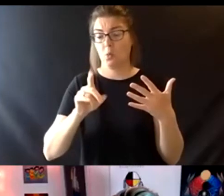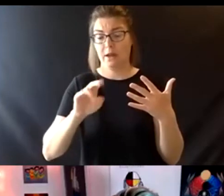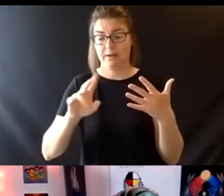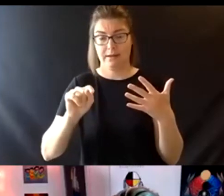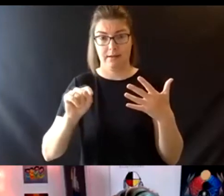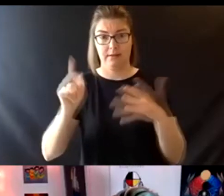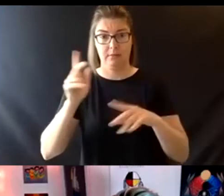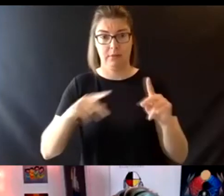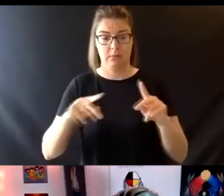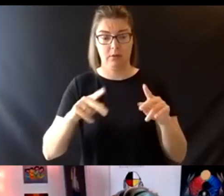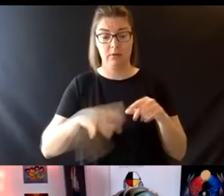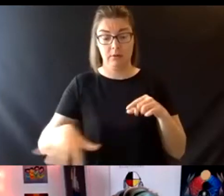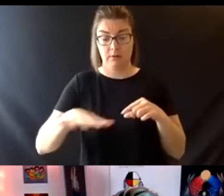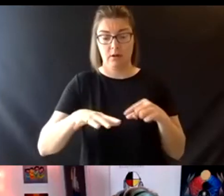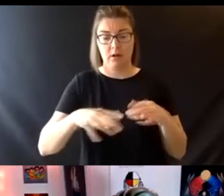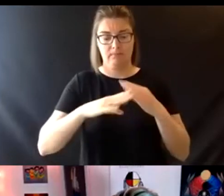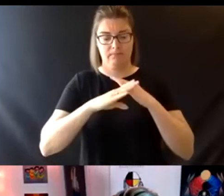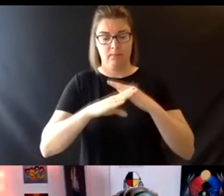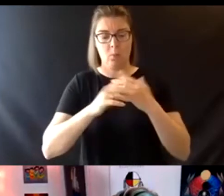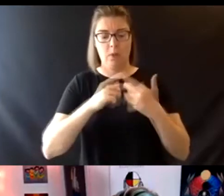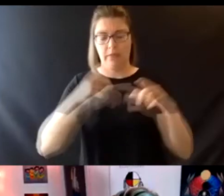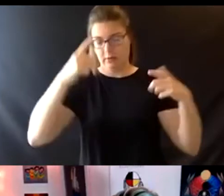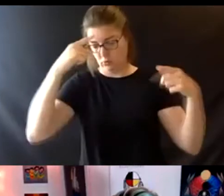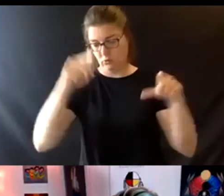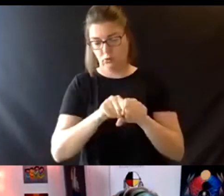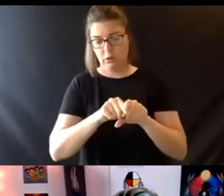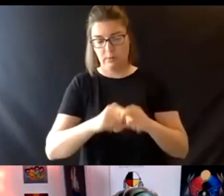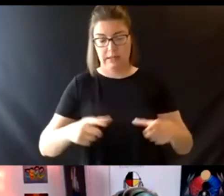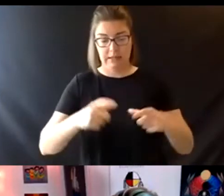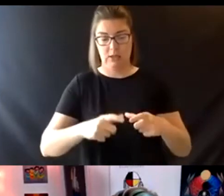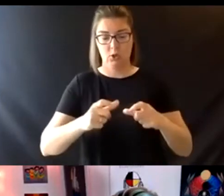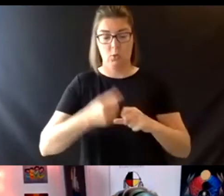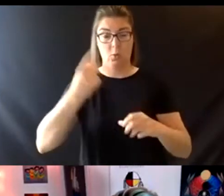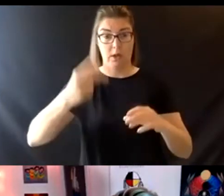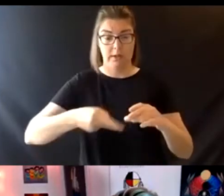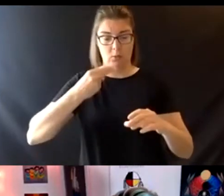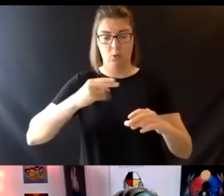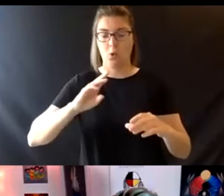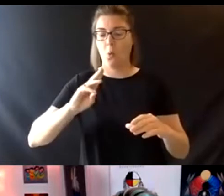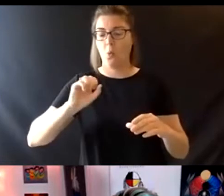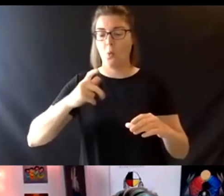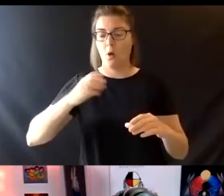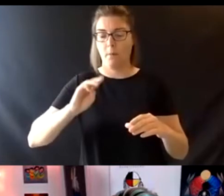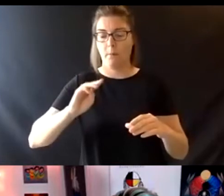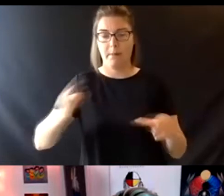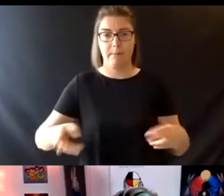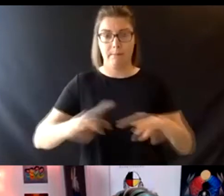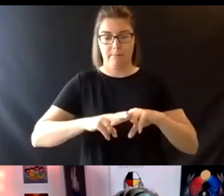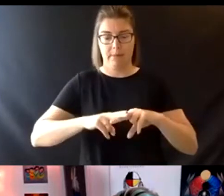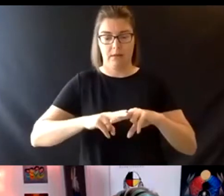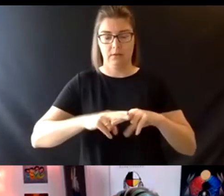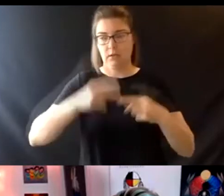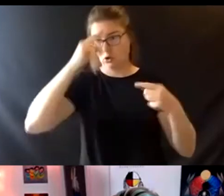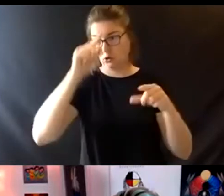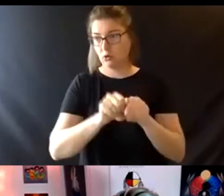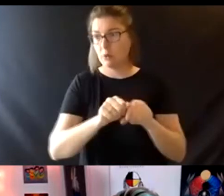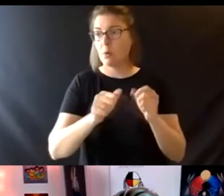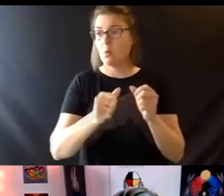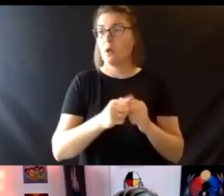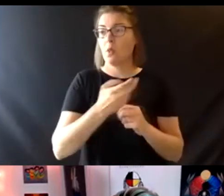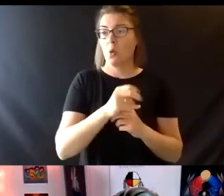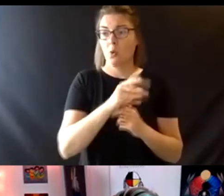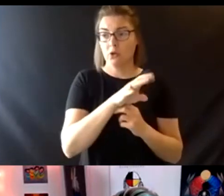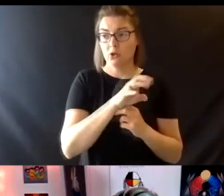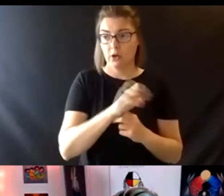This territory is protected by the Dish With One Spoon Wampum Belt Covenant, an agreement with the Haudenosaunee, Anishinaabe, and allied nations to